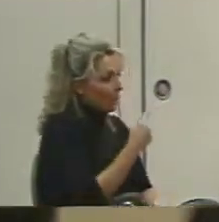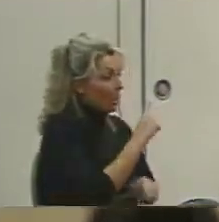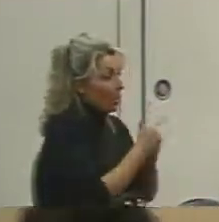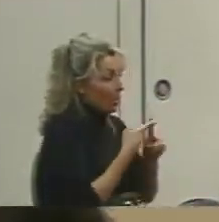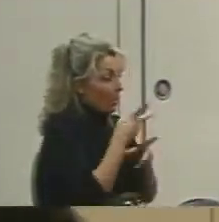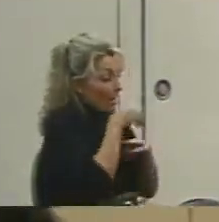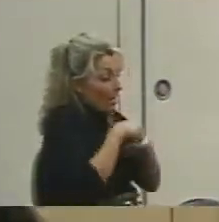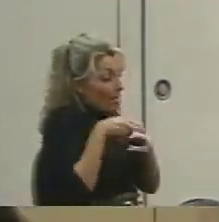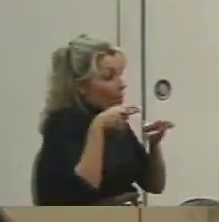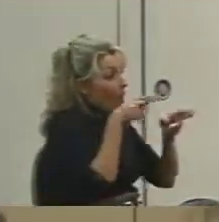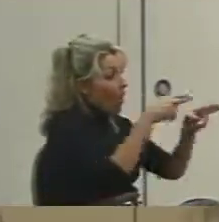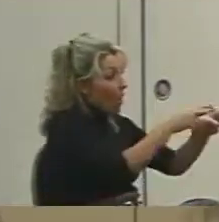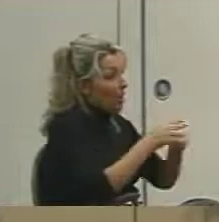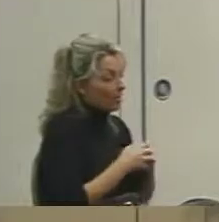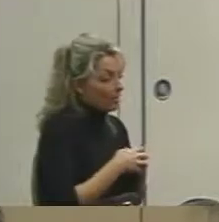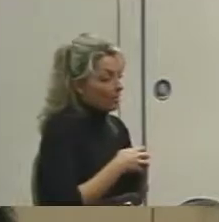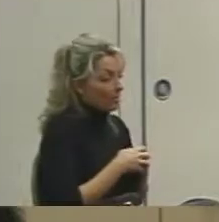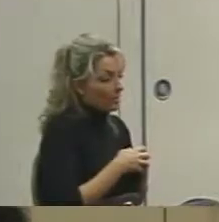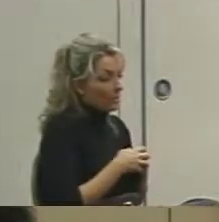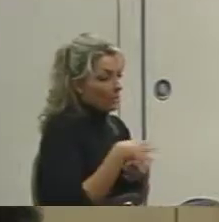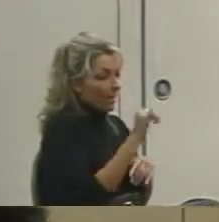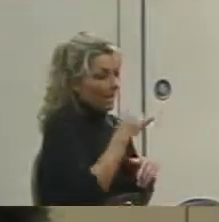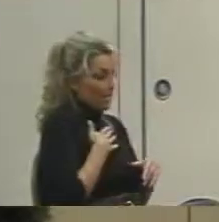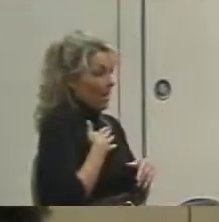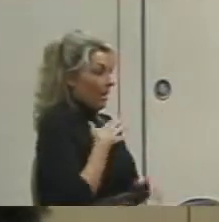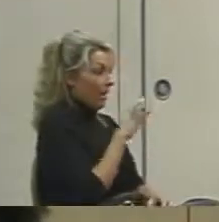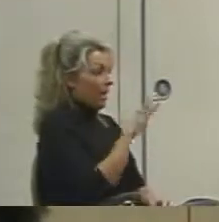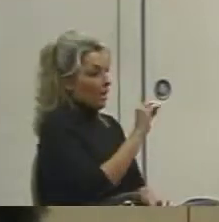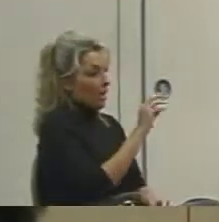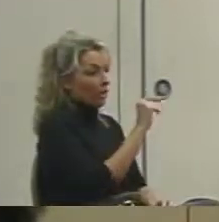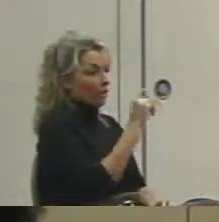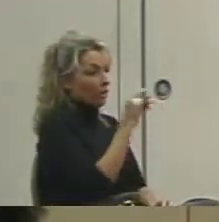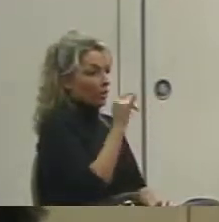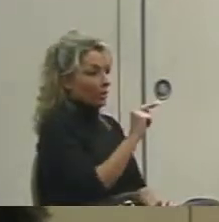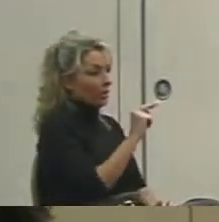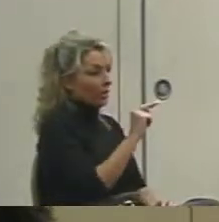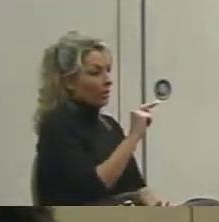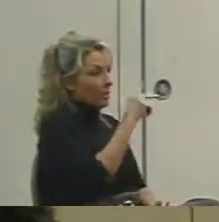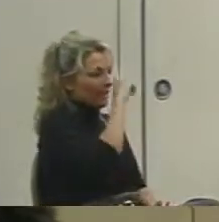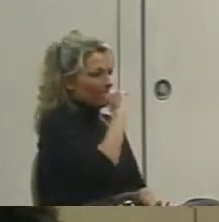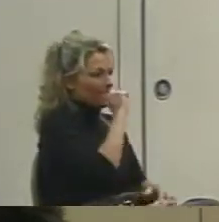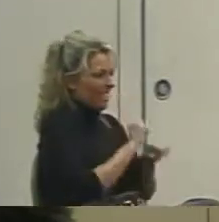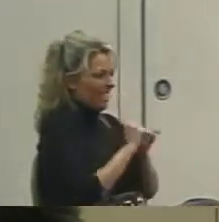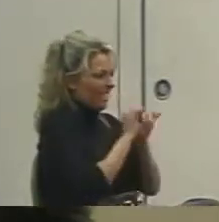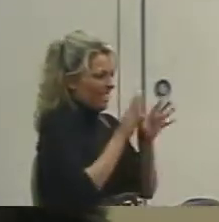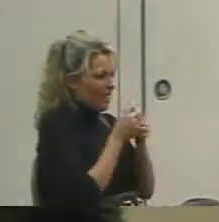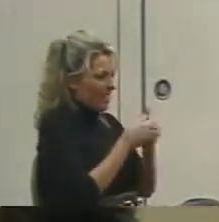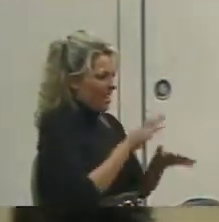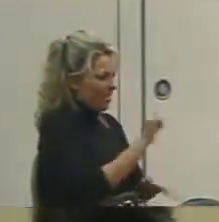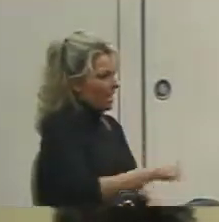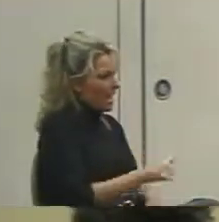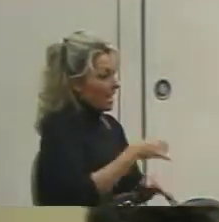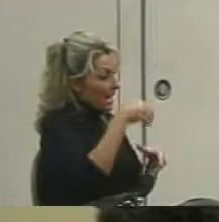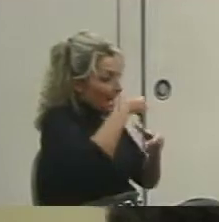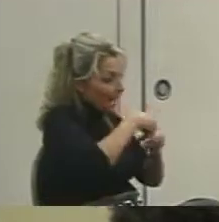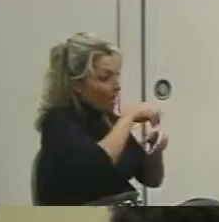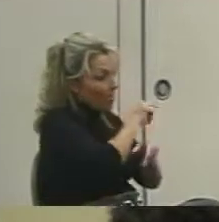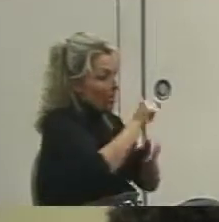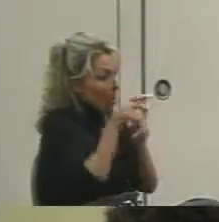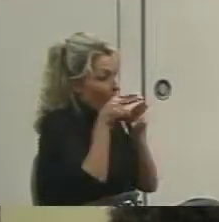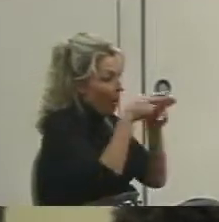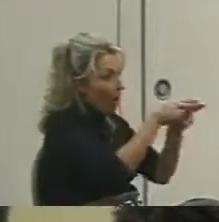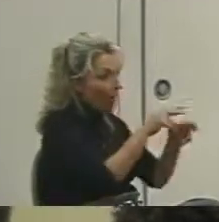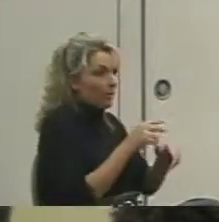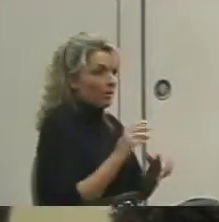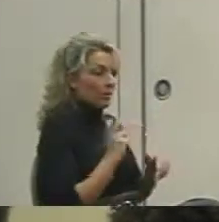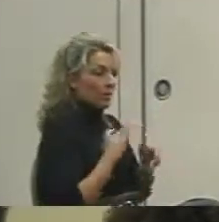the hall, as my condition, because it doesn't make sense without that. So let's go and let's see if we can